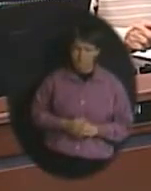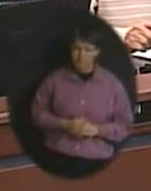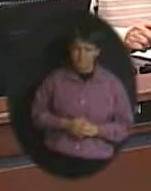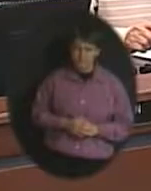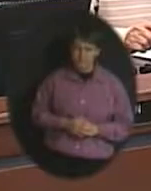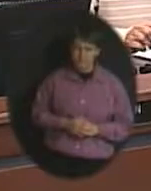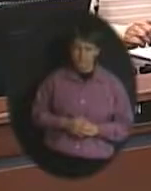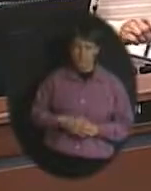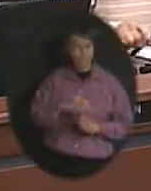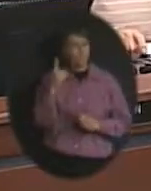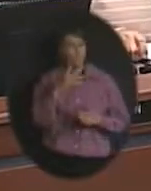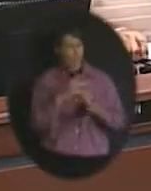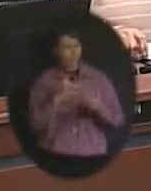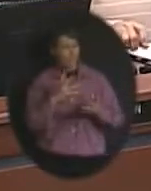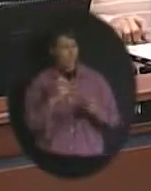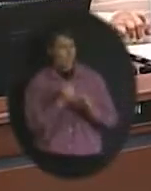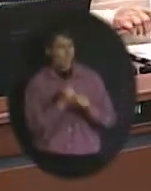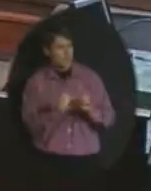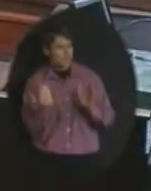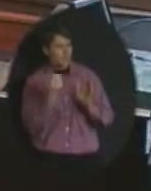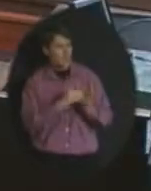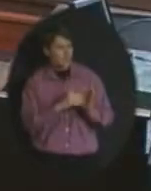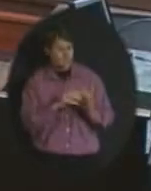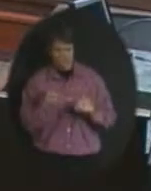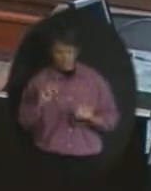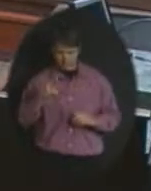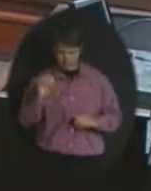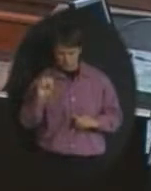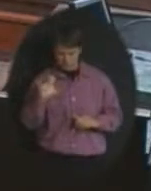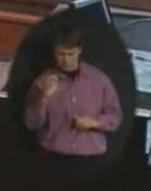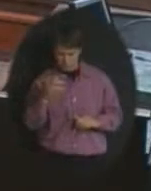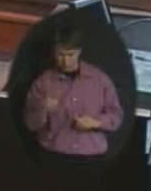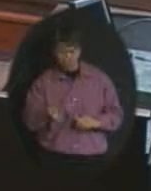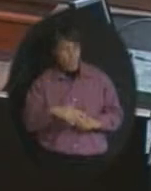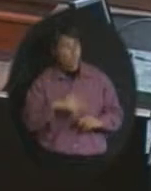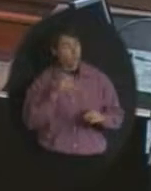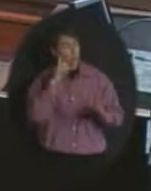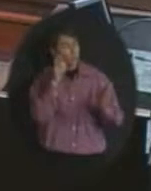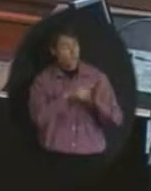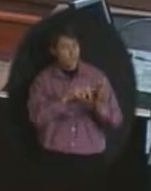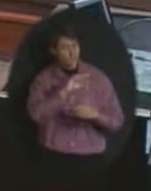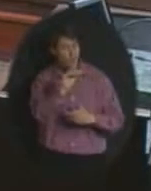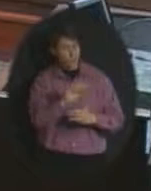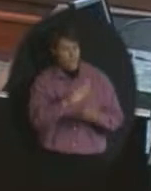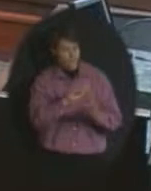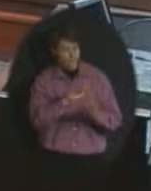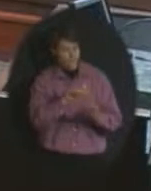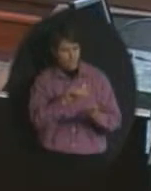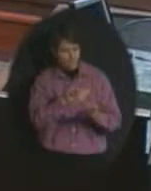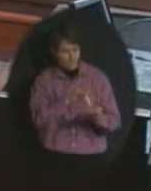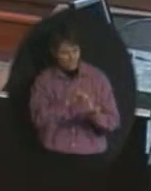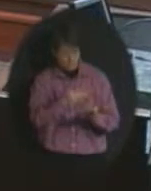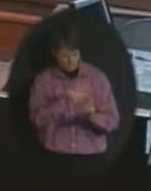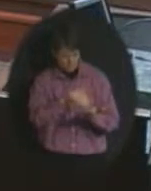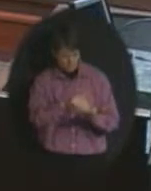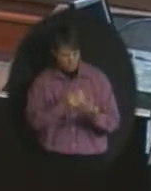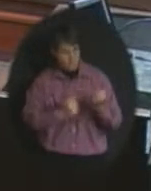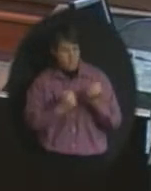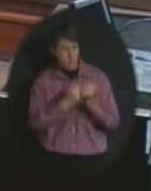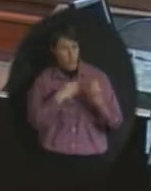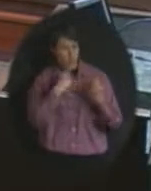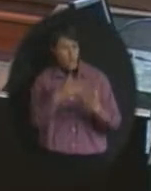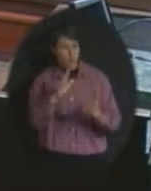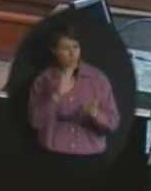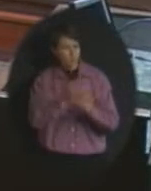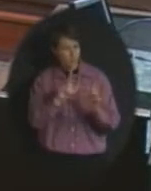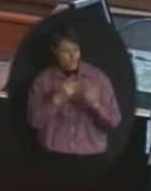Well, the only comment I'd like to make again is in recognition of the Olathe Medical Center and the support that they give to the school district, and